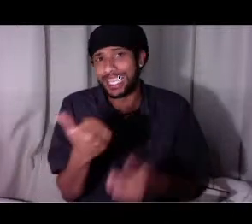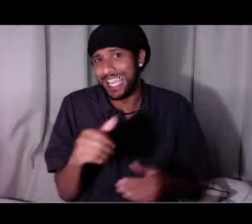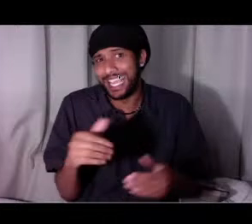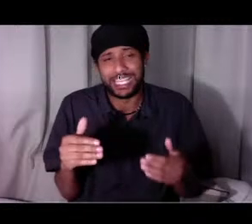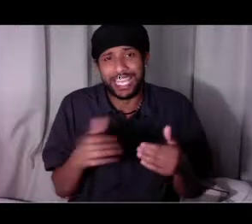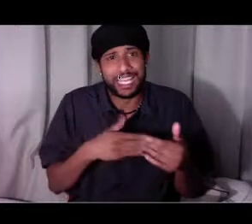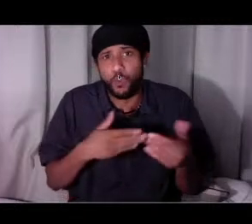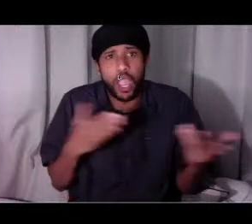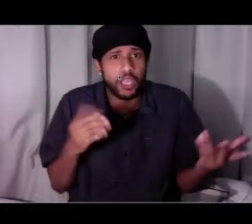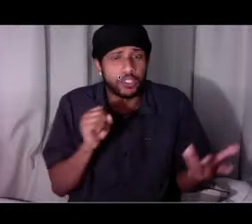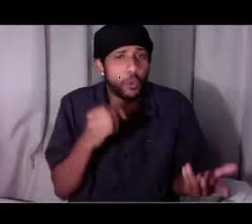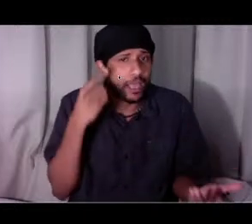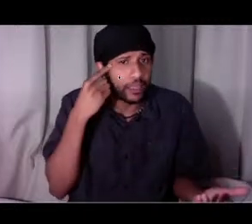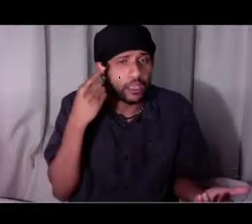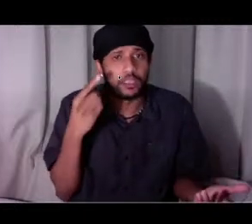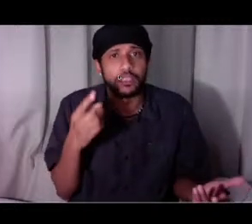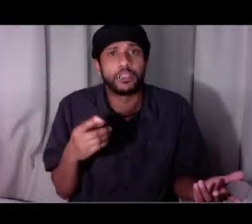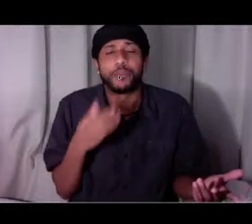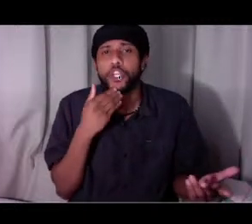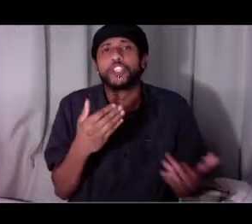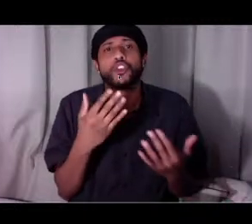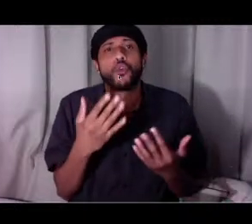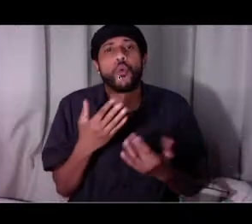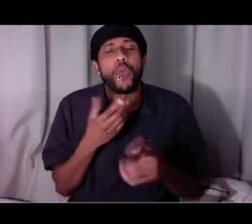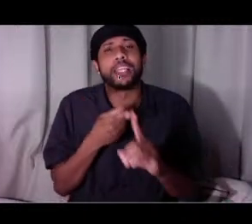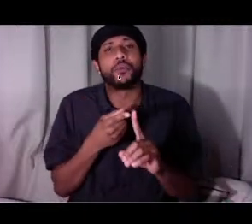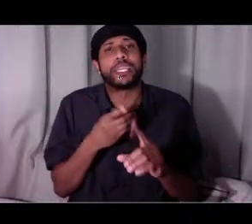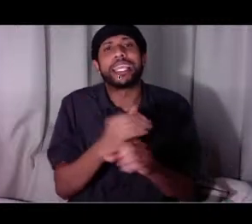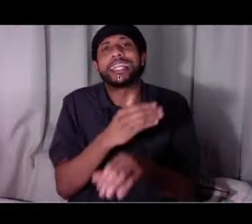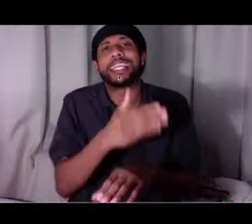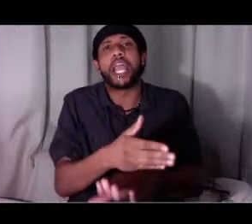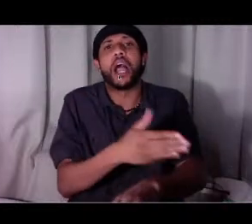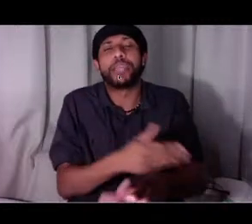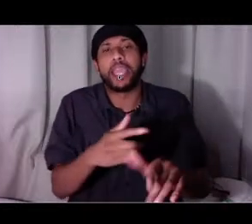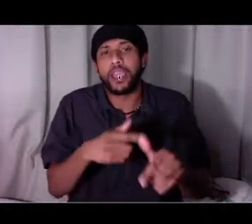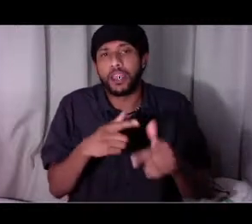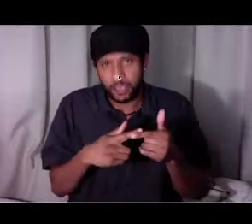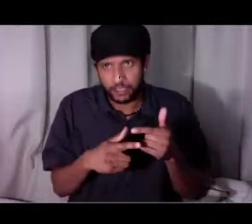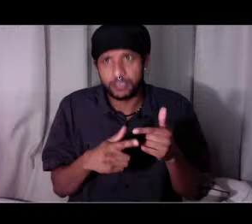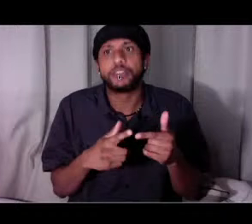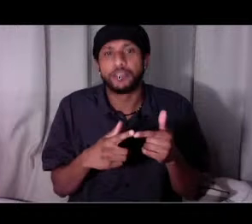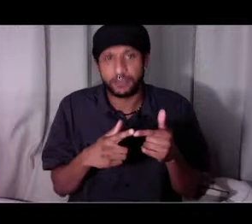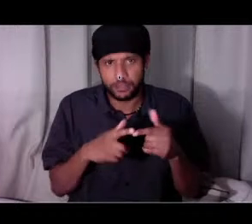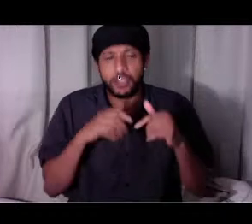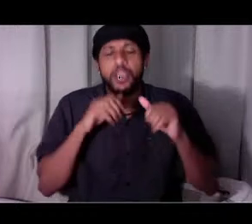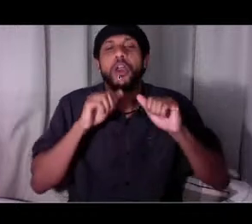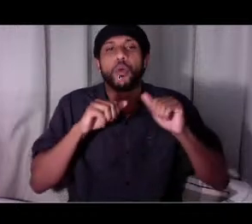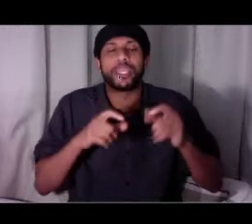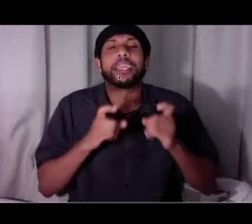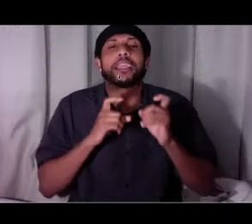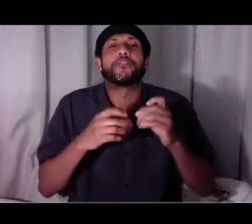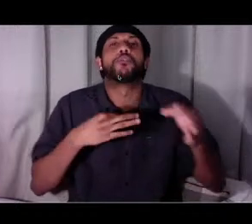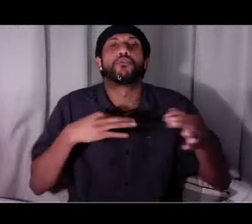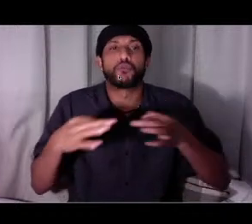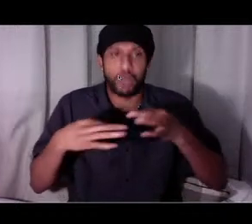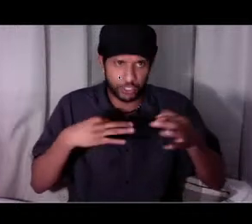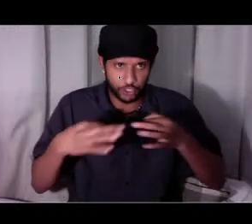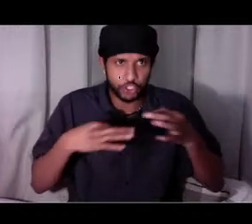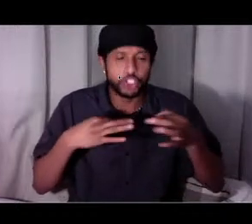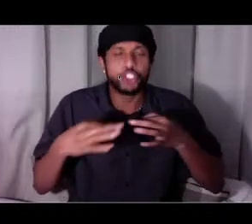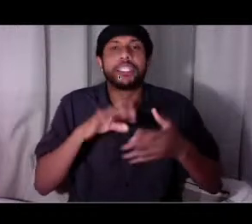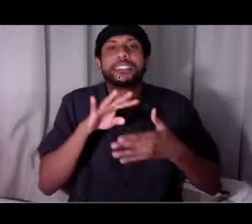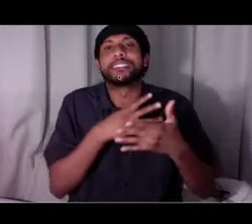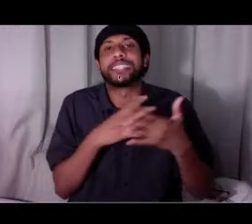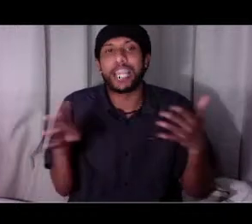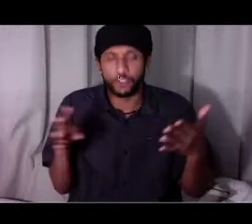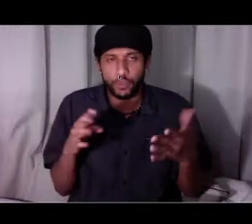so I think it would be good for us to wait till we get that update and then we can definitely give him the direction to to schedule